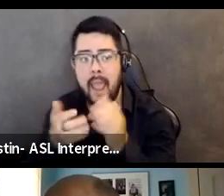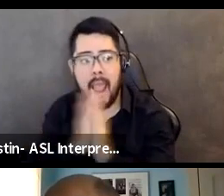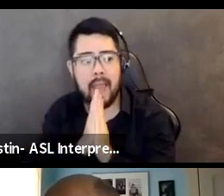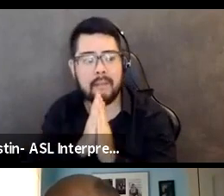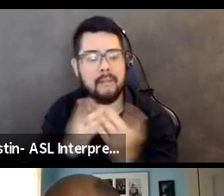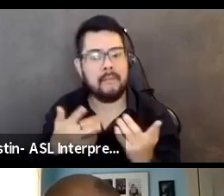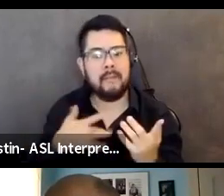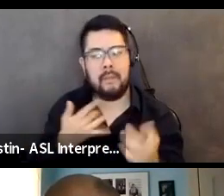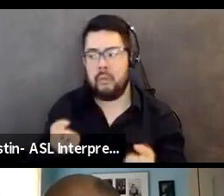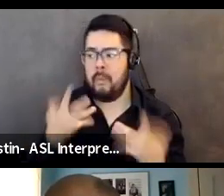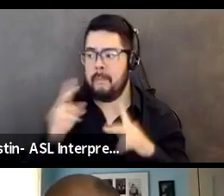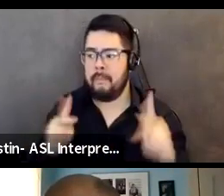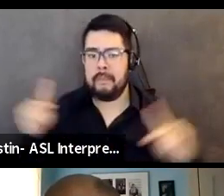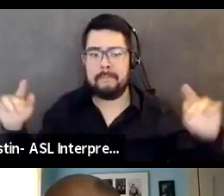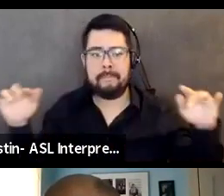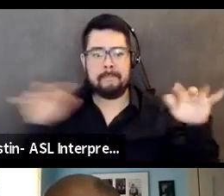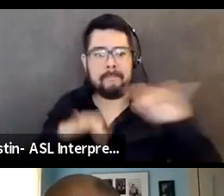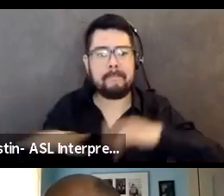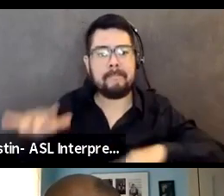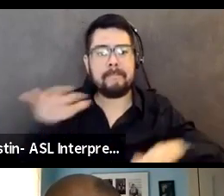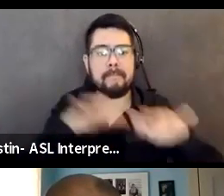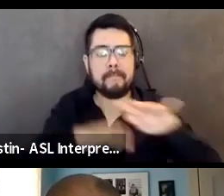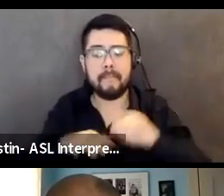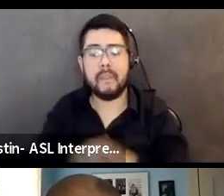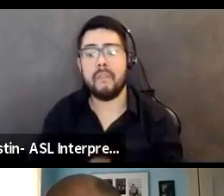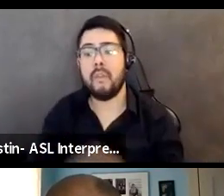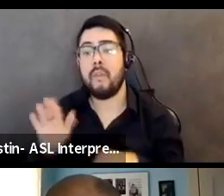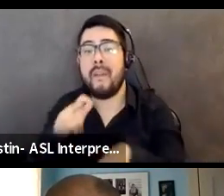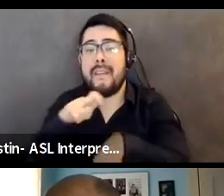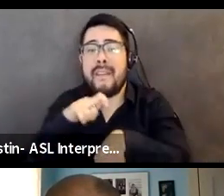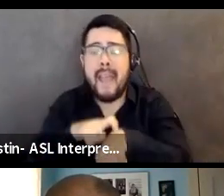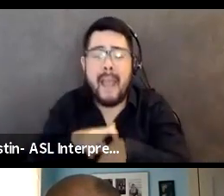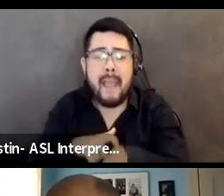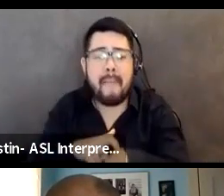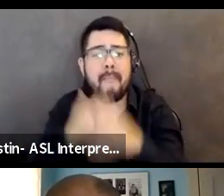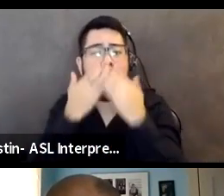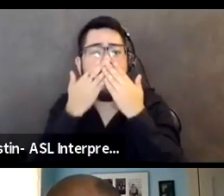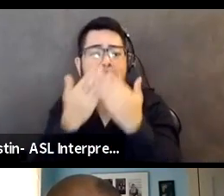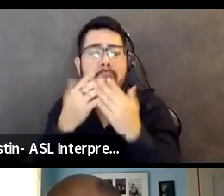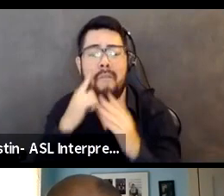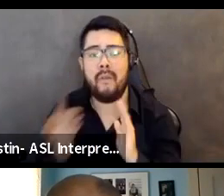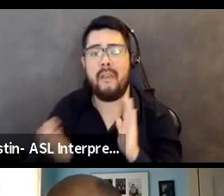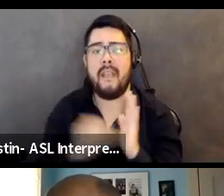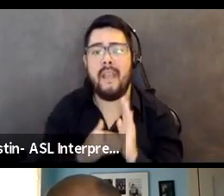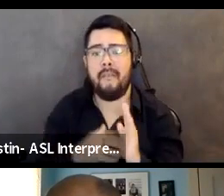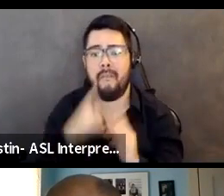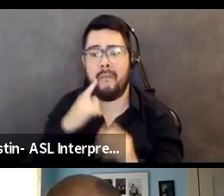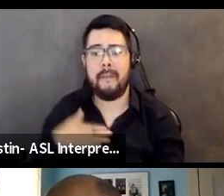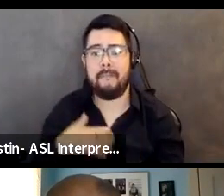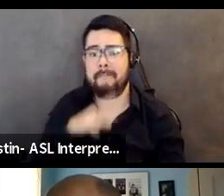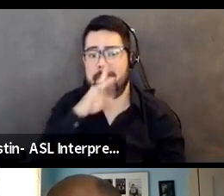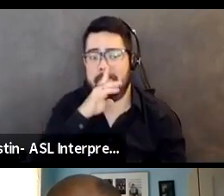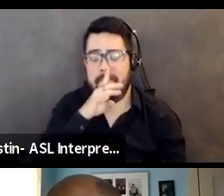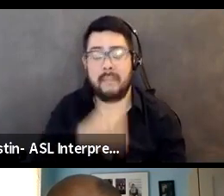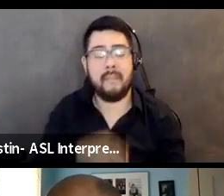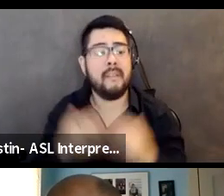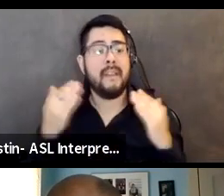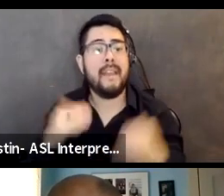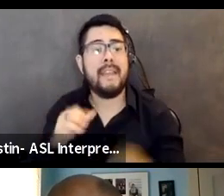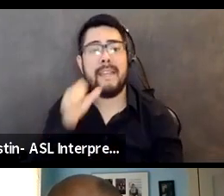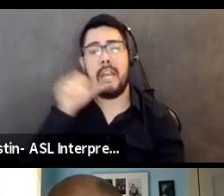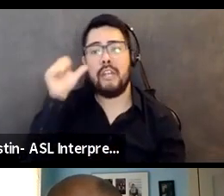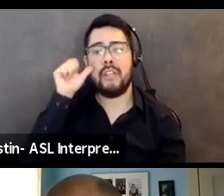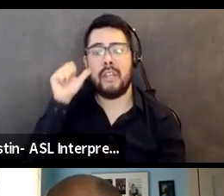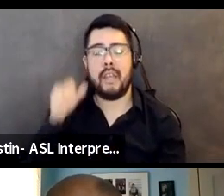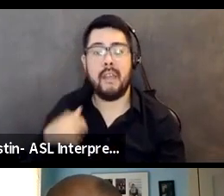unsafe thank you for the time thank you for taking the time to listen to me again today yesterday i received the